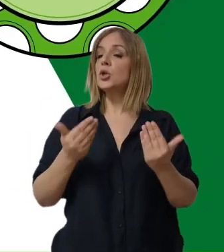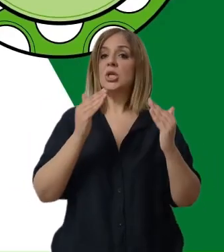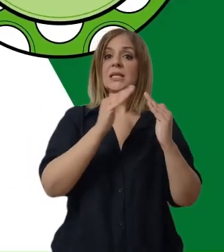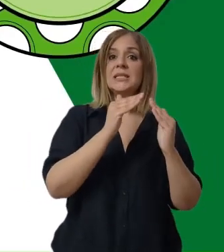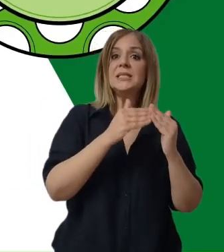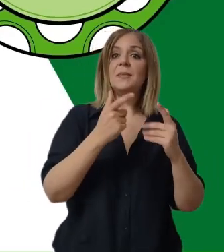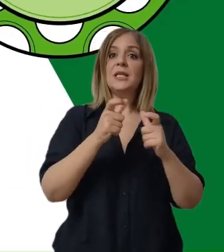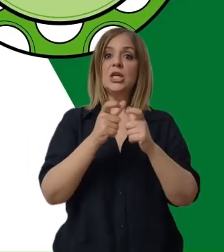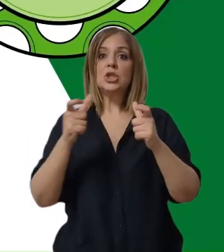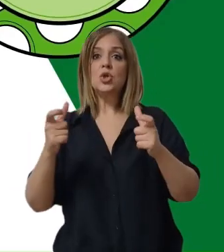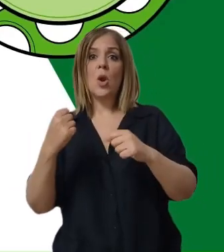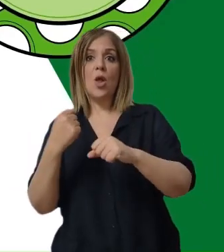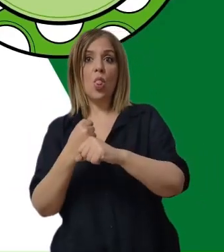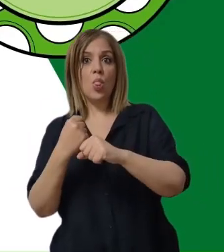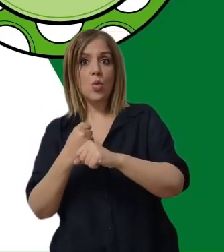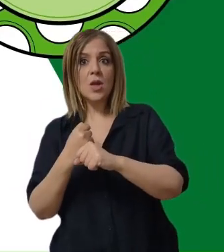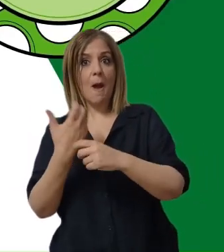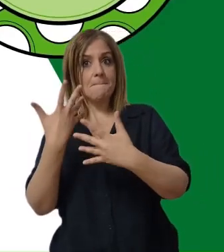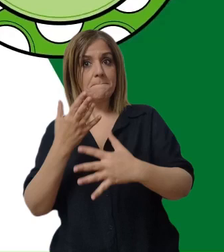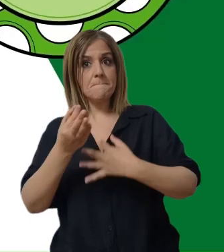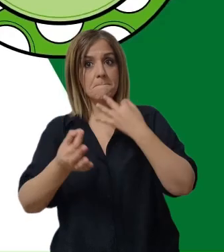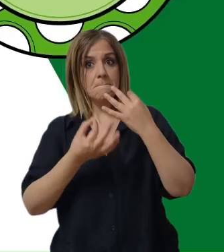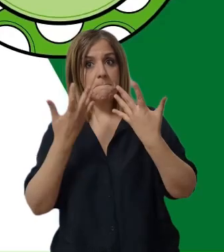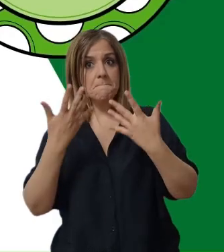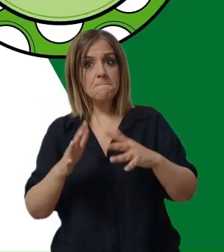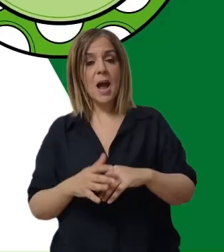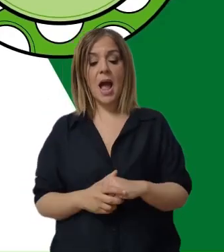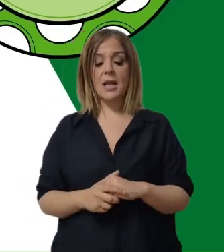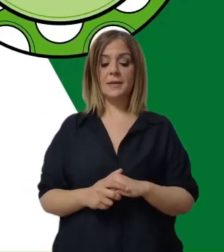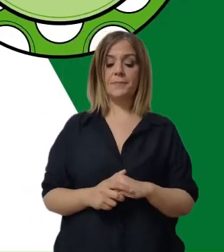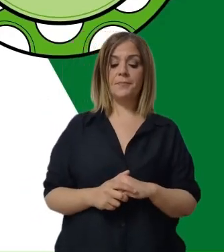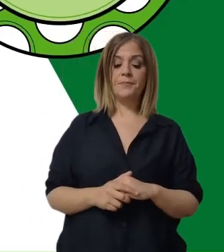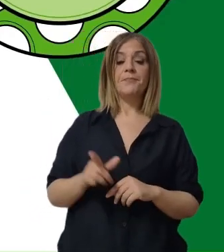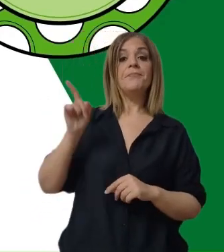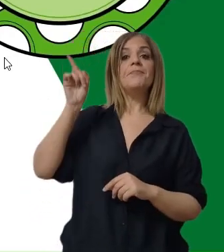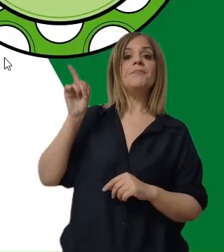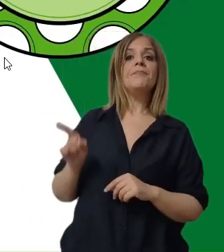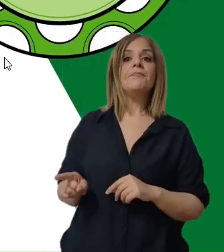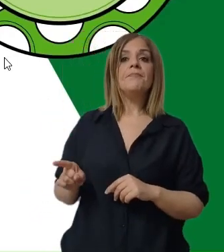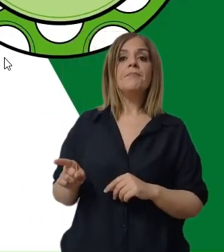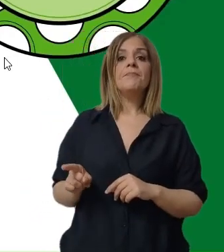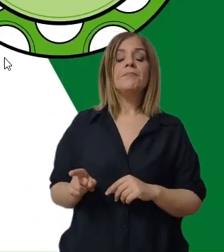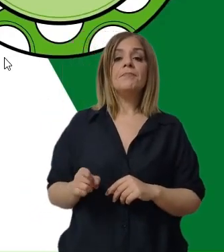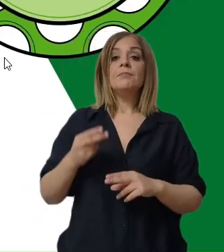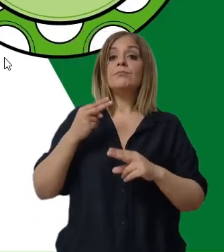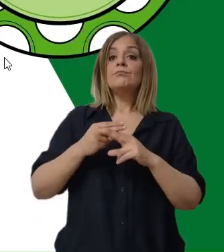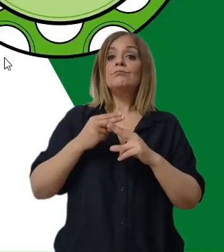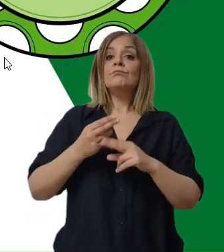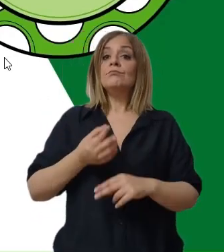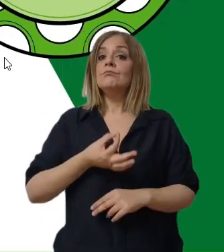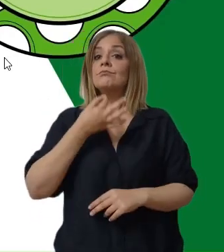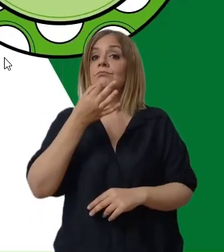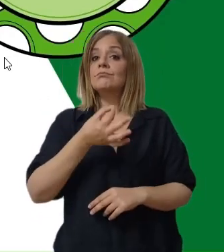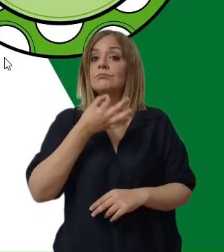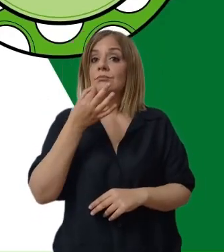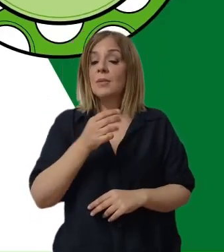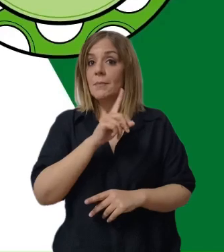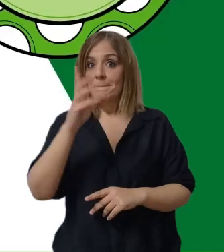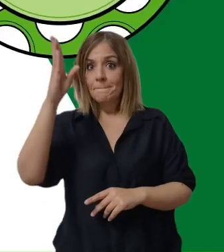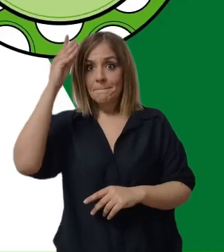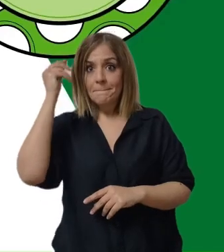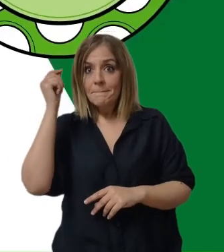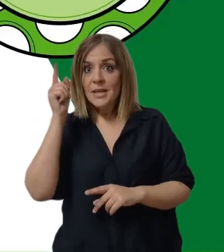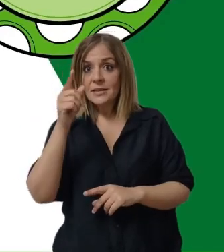school, and work. And here I just wanted to highlight, not to forget